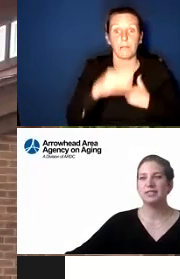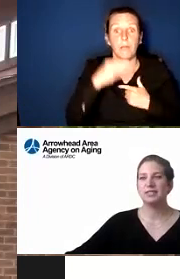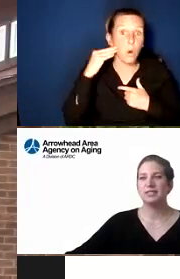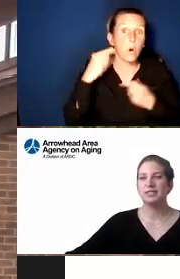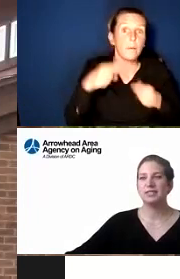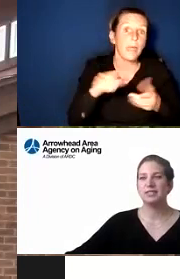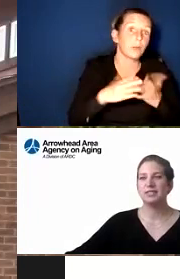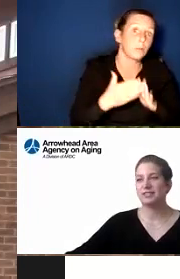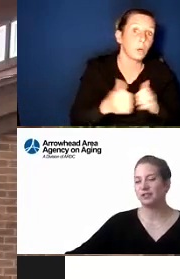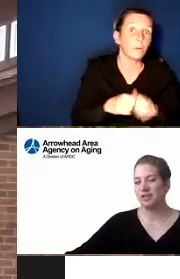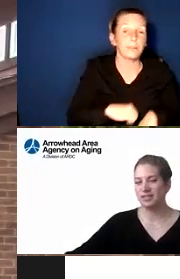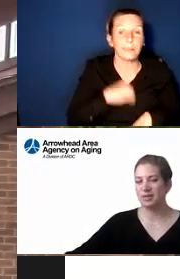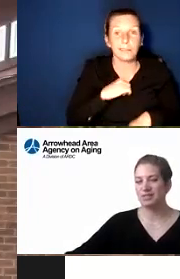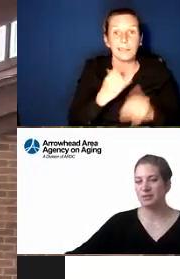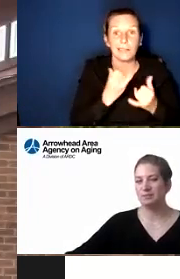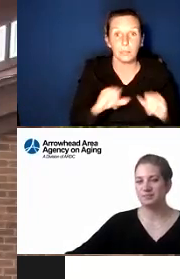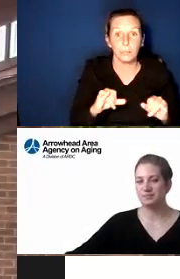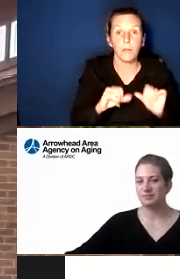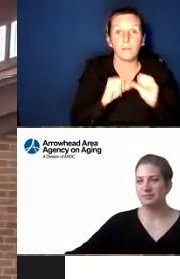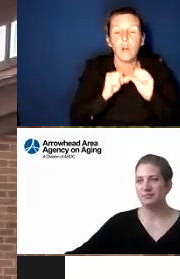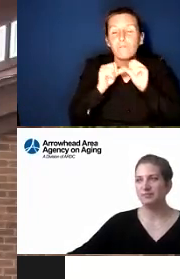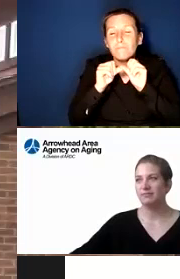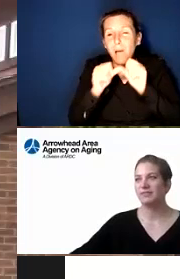and independence for as long as possible.